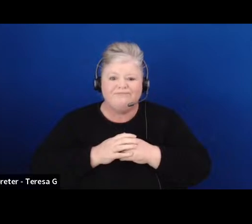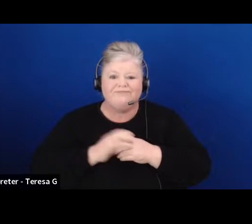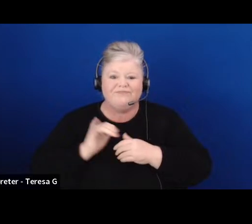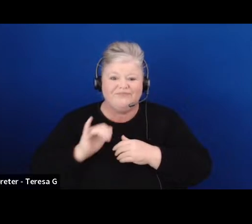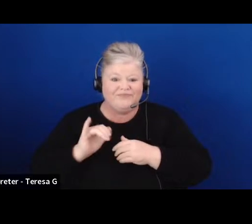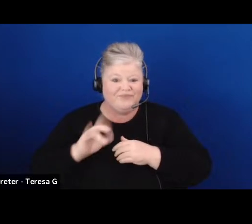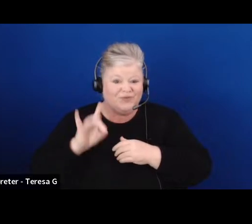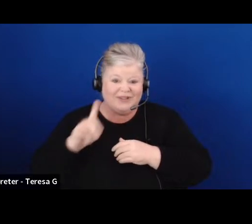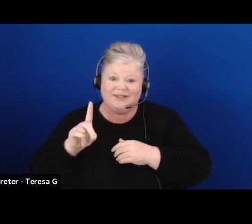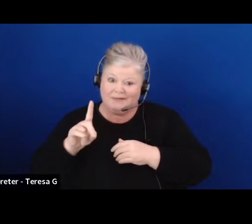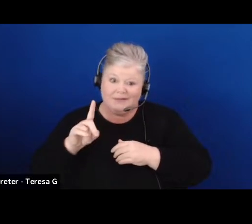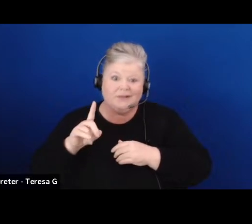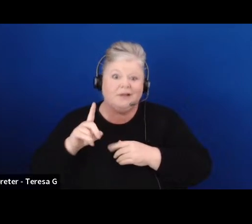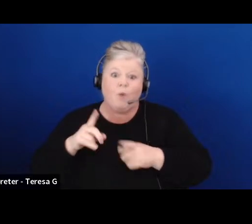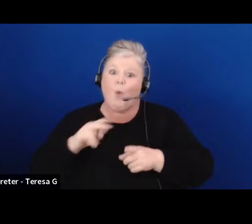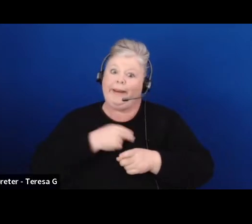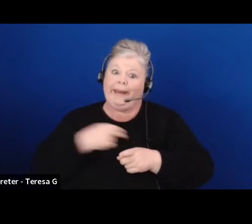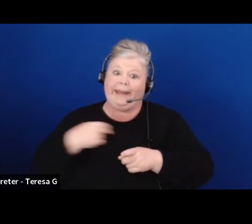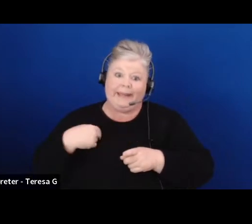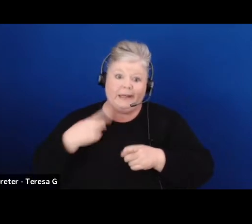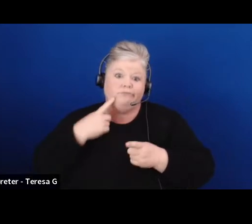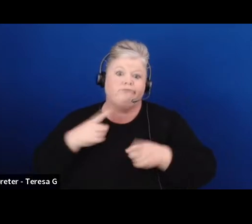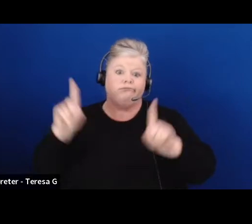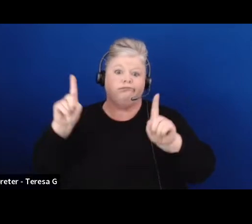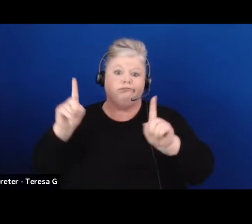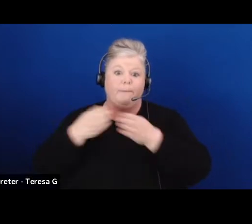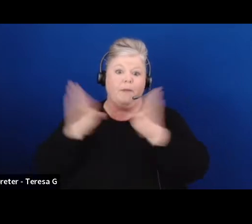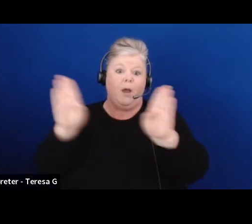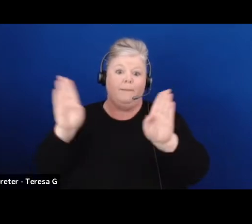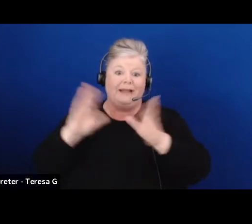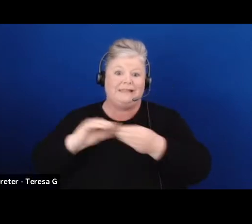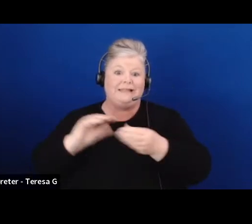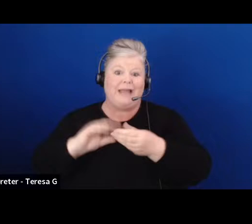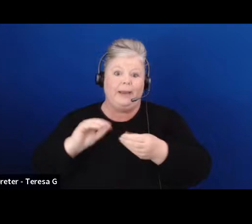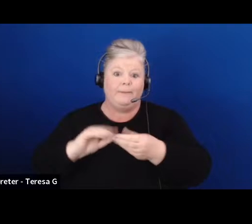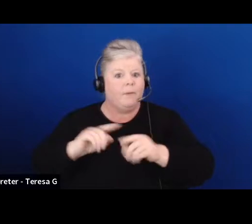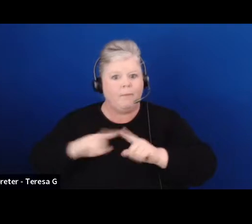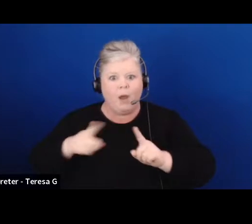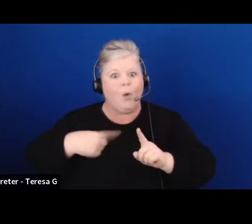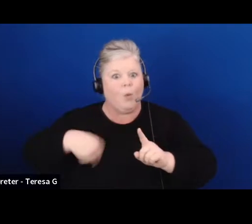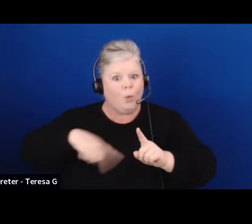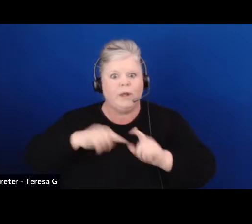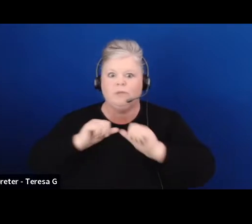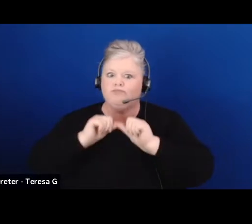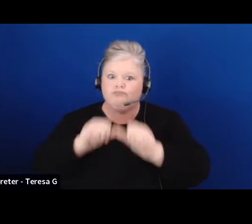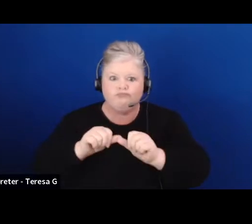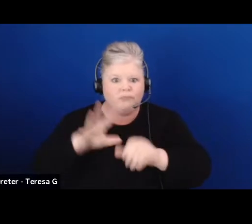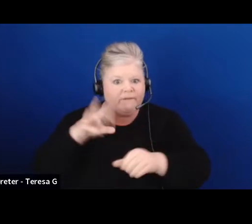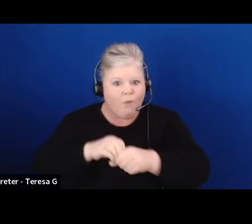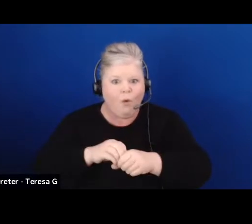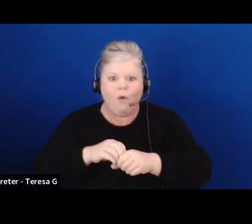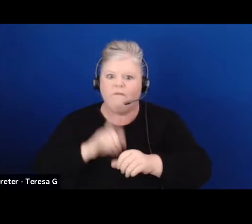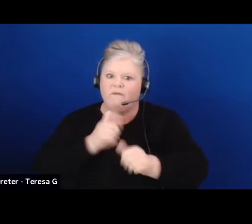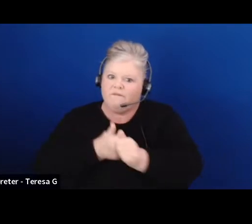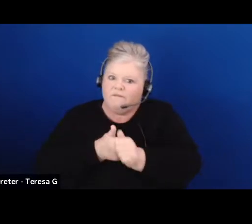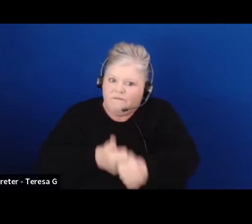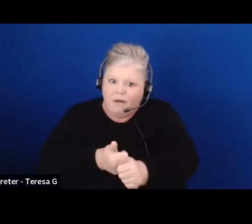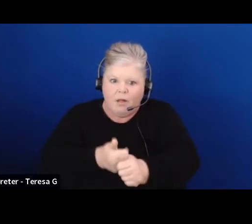We issued a public statement. Nikki issued a public statement about that, but we've continued to be involved in this, continue to follow it.